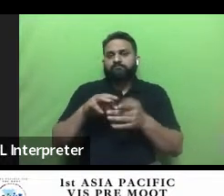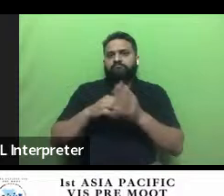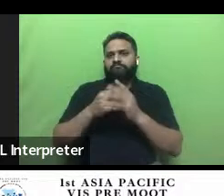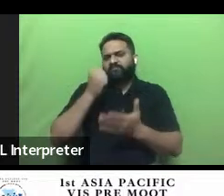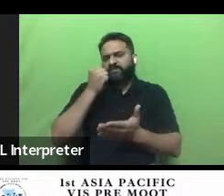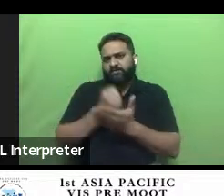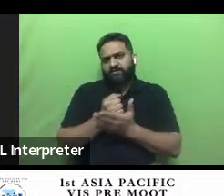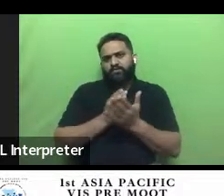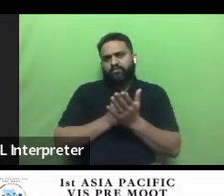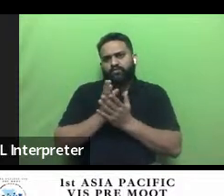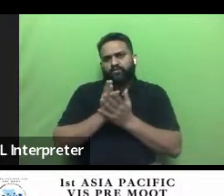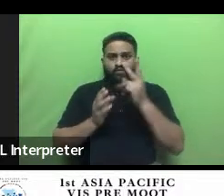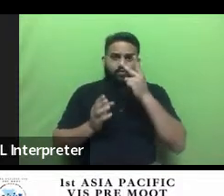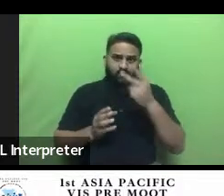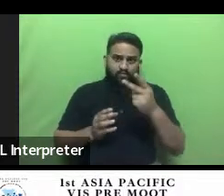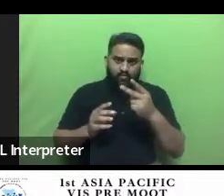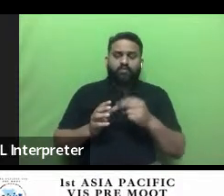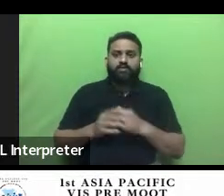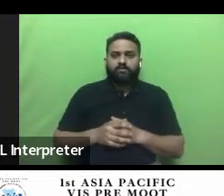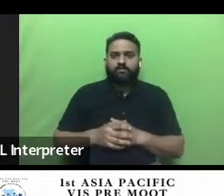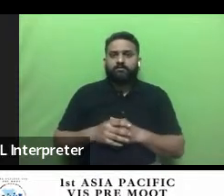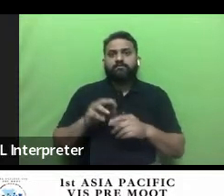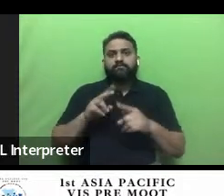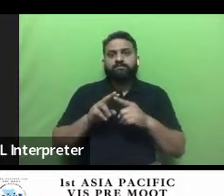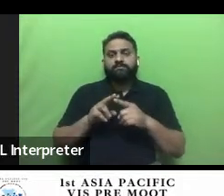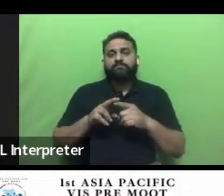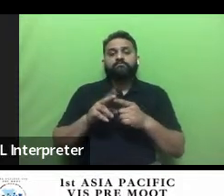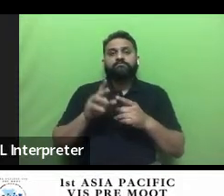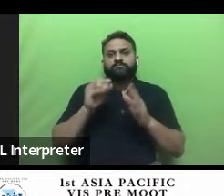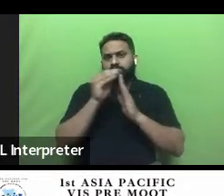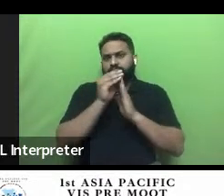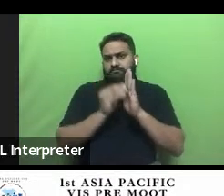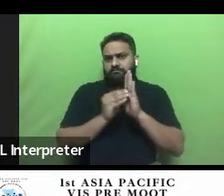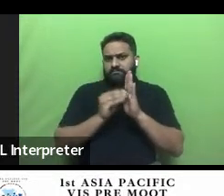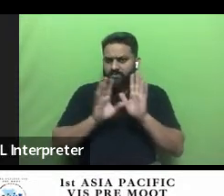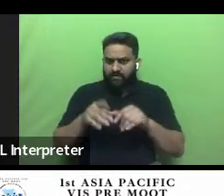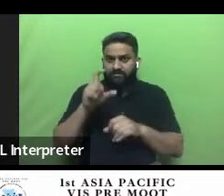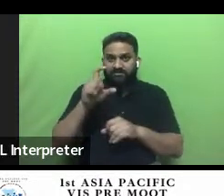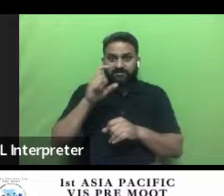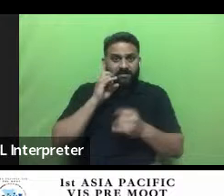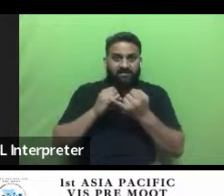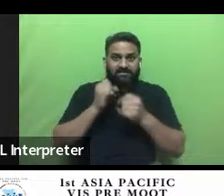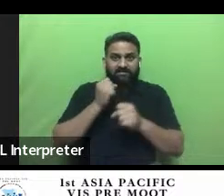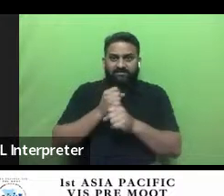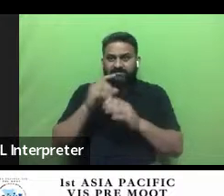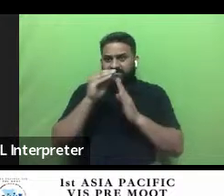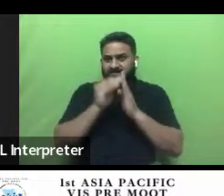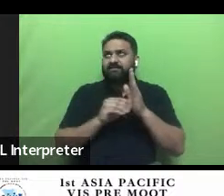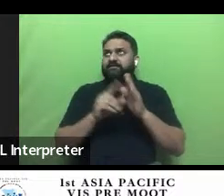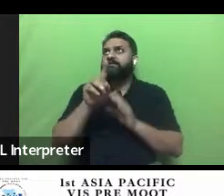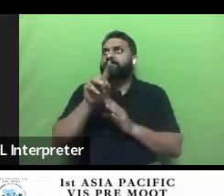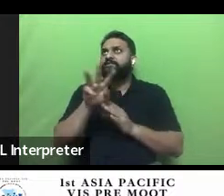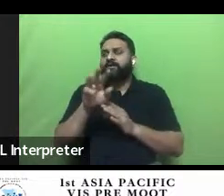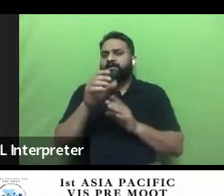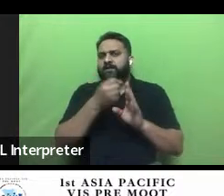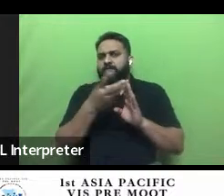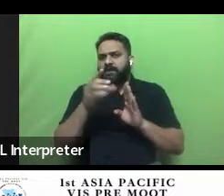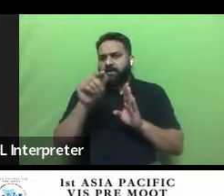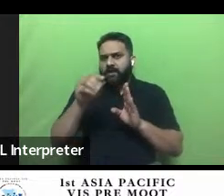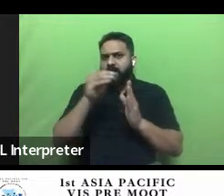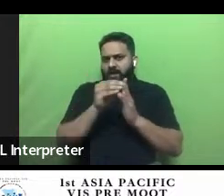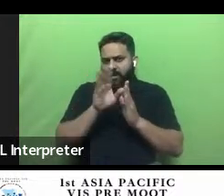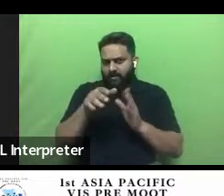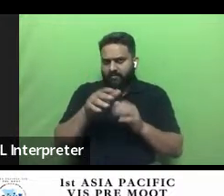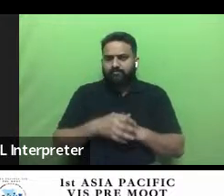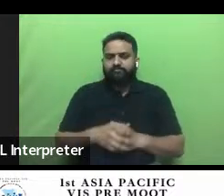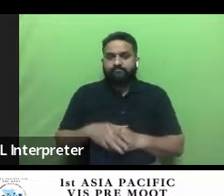have emerged from this case law, which are stated in the CISG's Advisory Council Opinion number 13. And these are that the party wishing